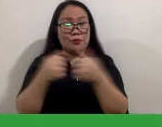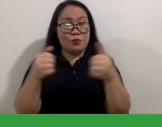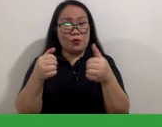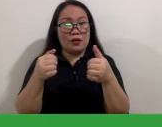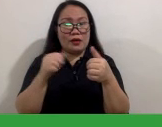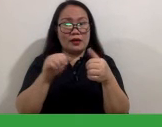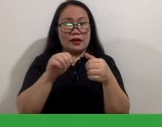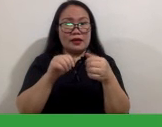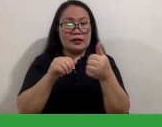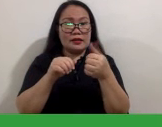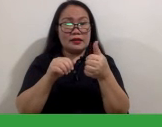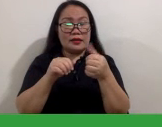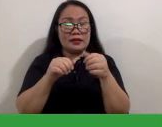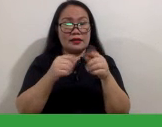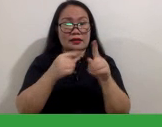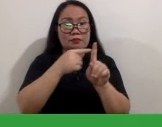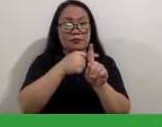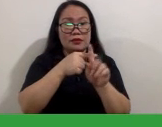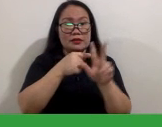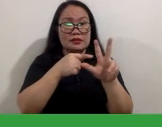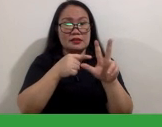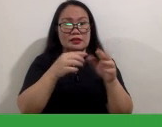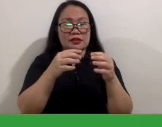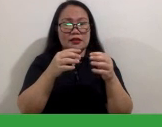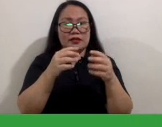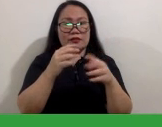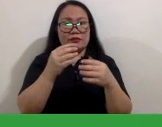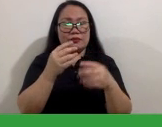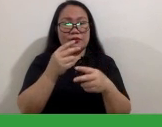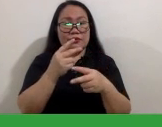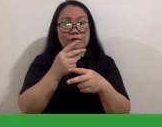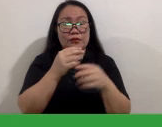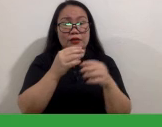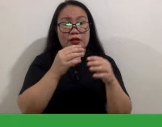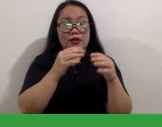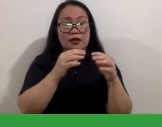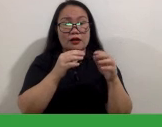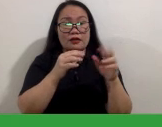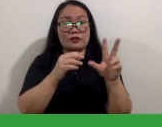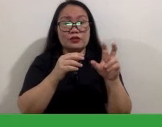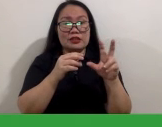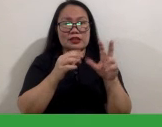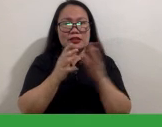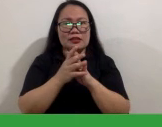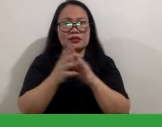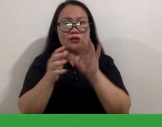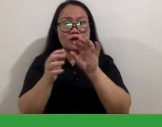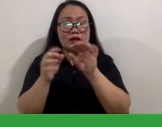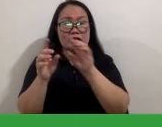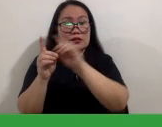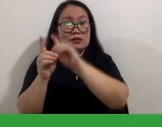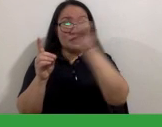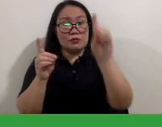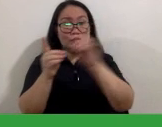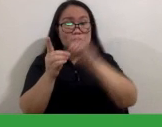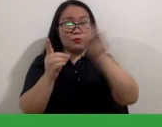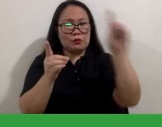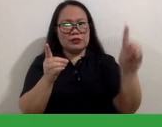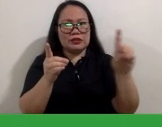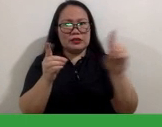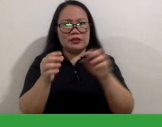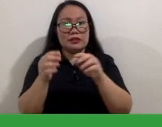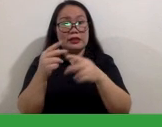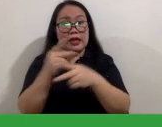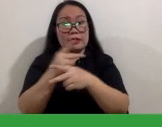3. Since 10 plus 3 is equal to 13. Okay? So, paano natin gagawin? Apply natin ang